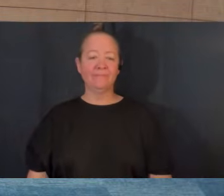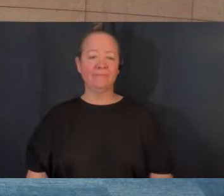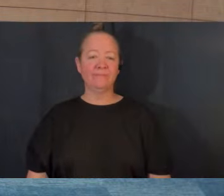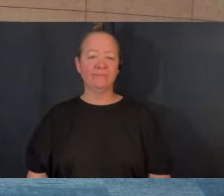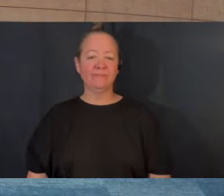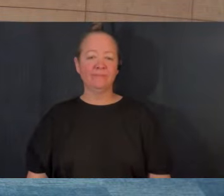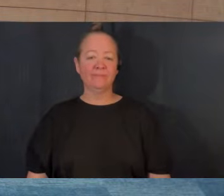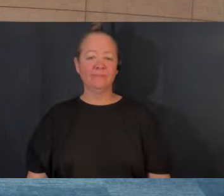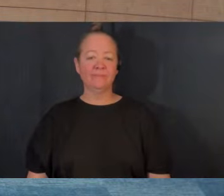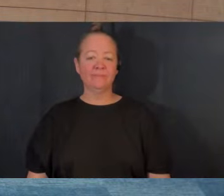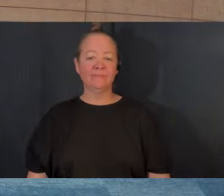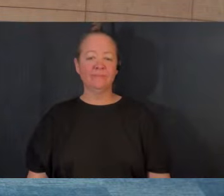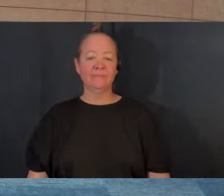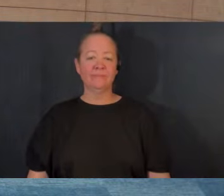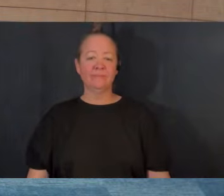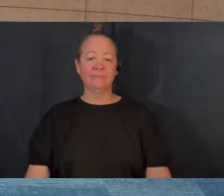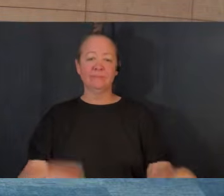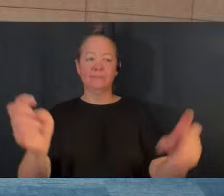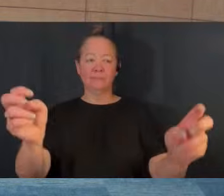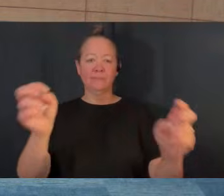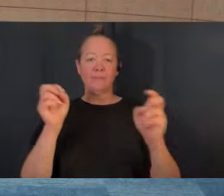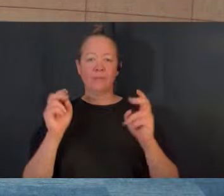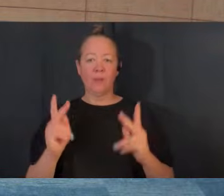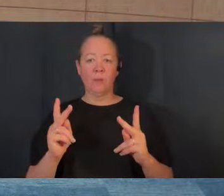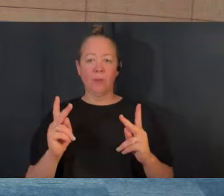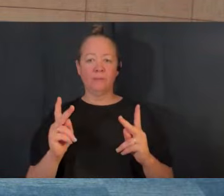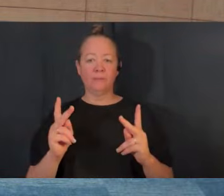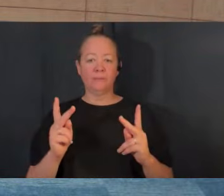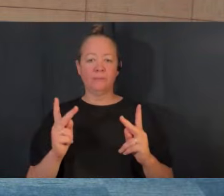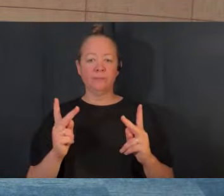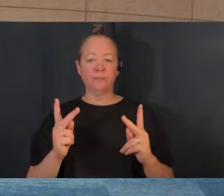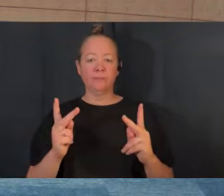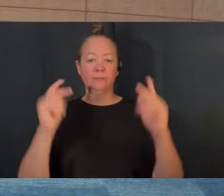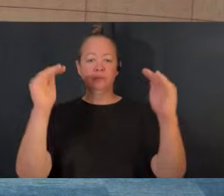Okay, Mr. Galloway, this takes us to item 13,